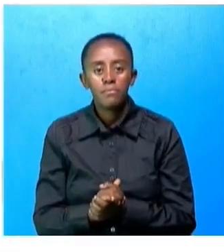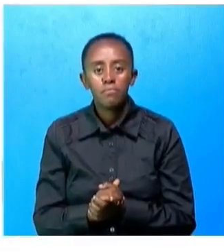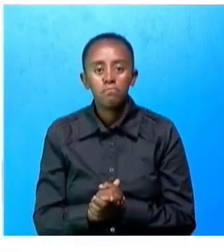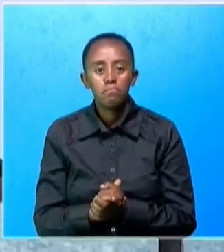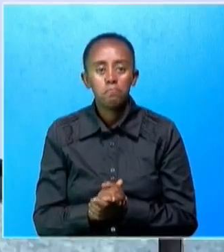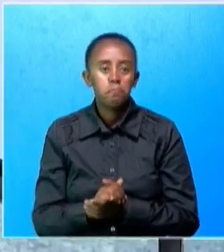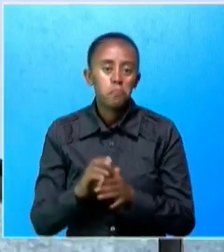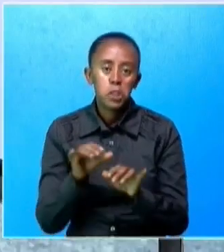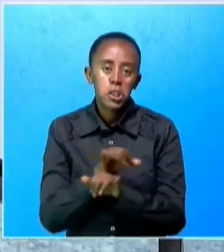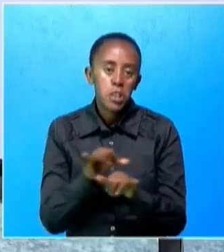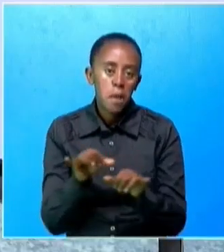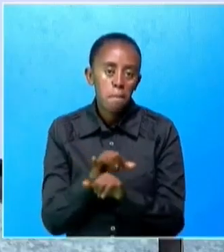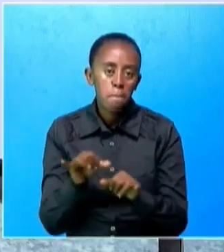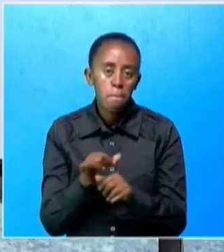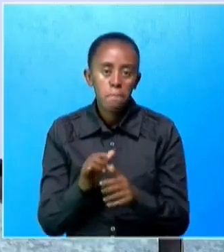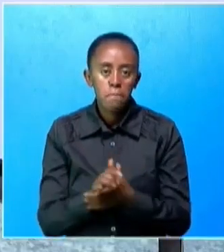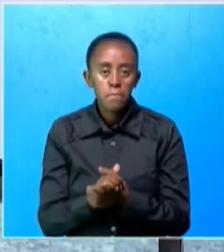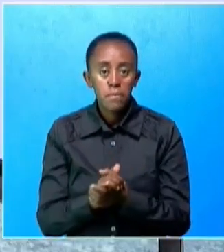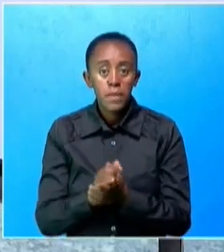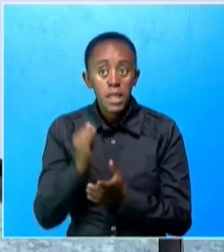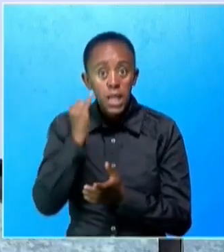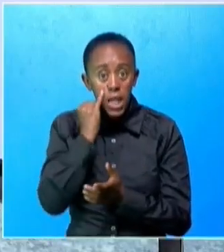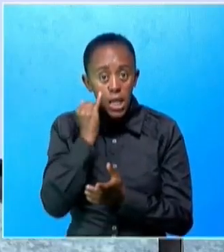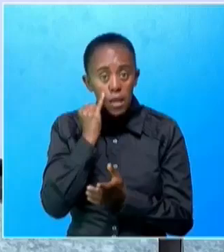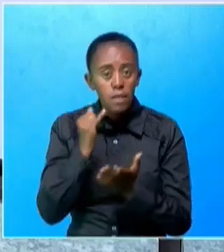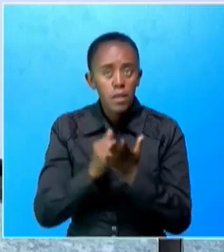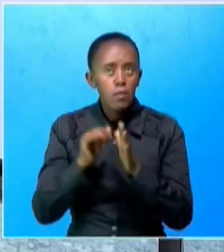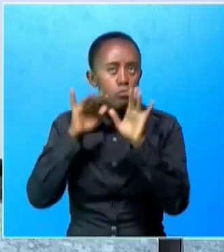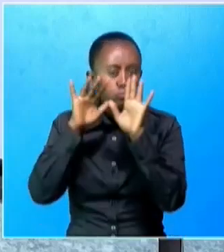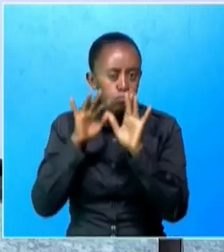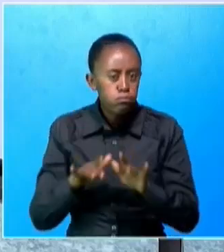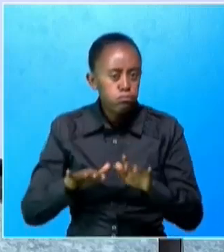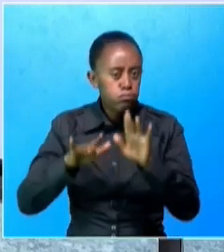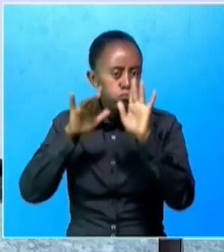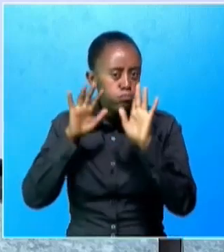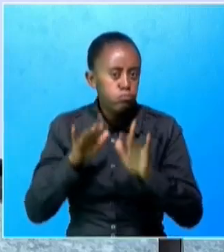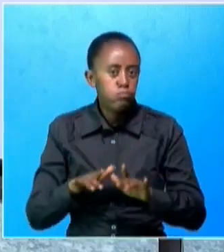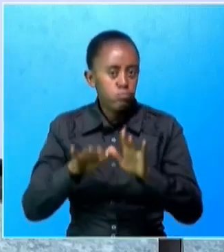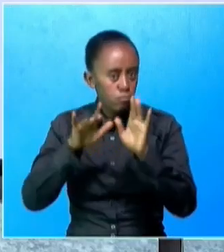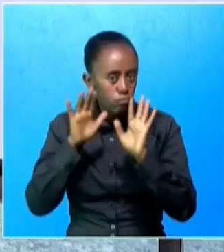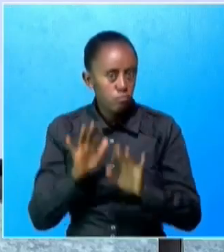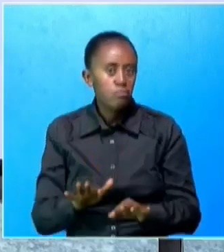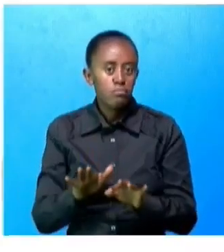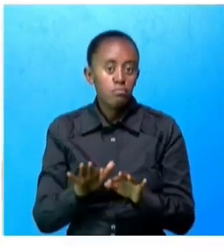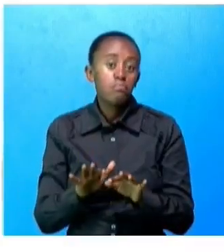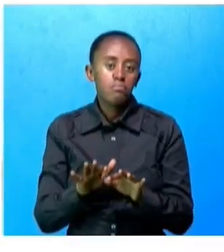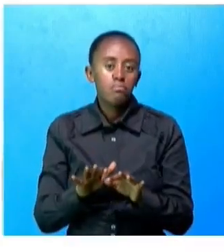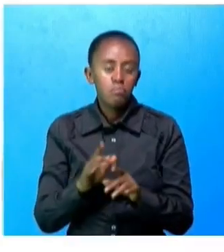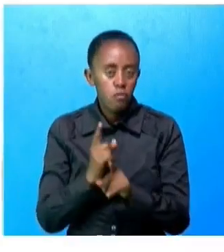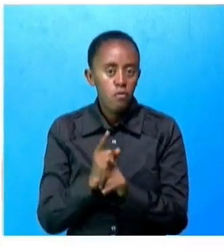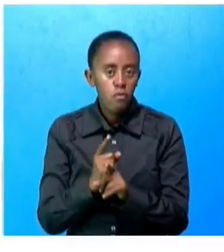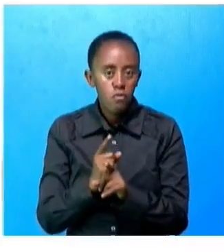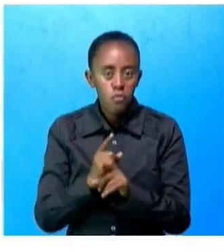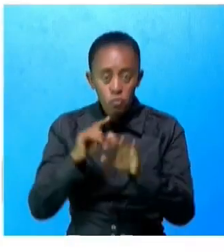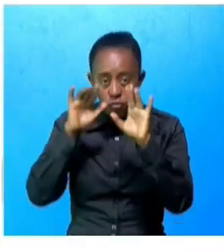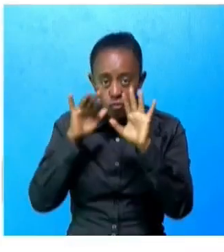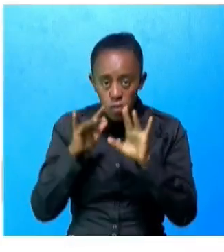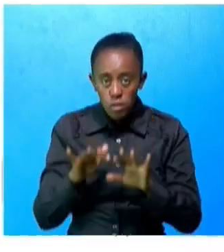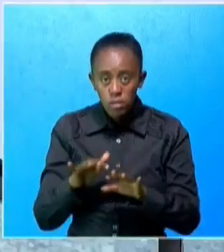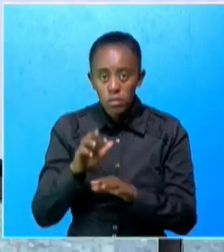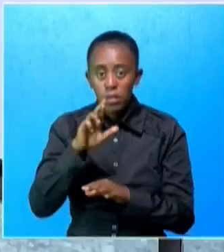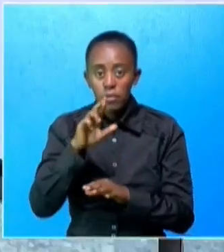This is the same context. If it rains heavily, of course, yeah, rains is